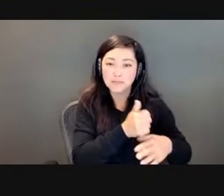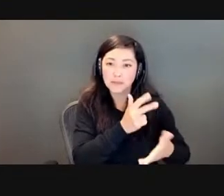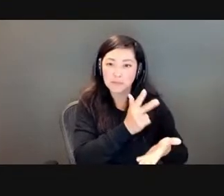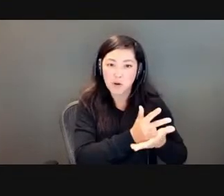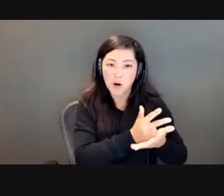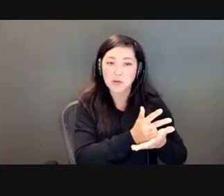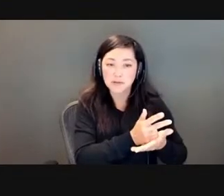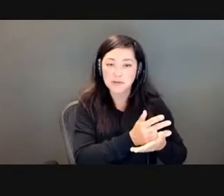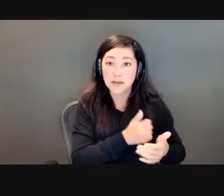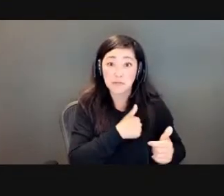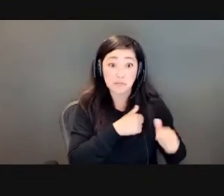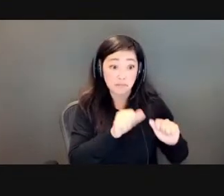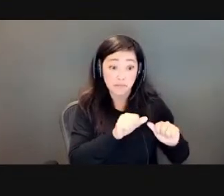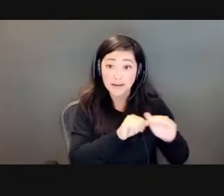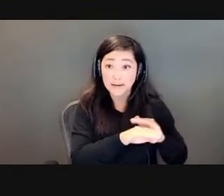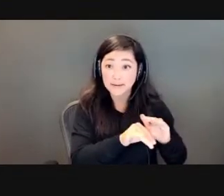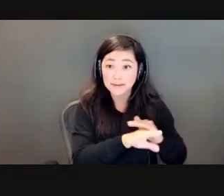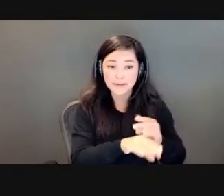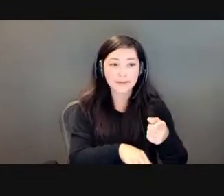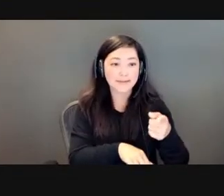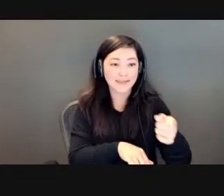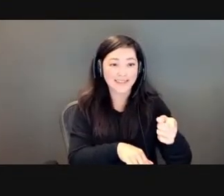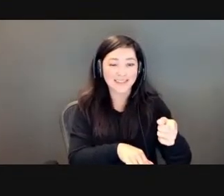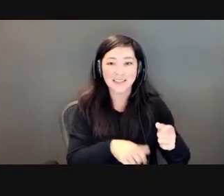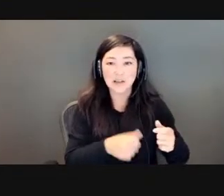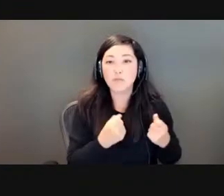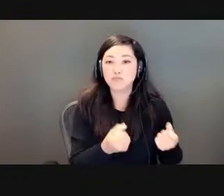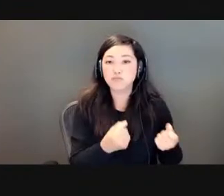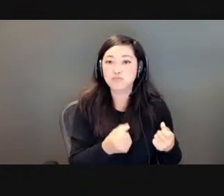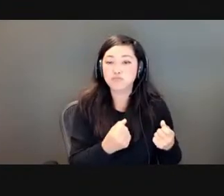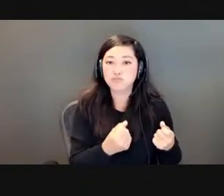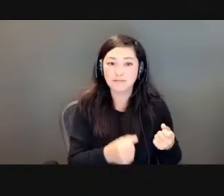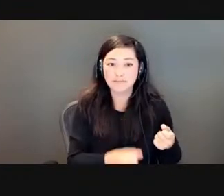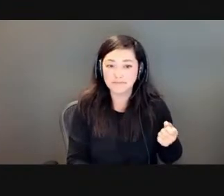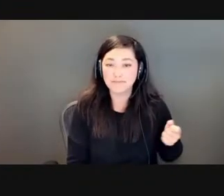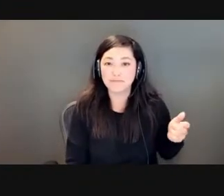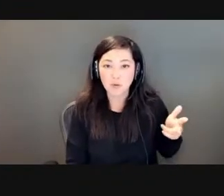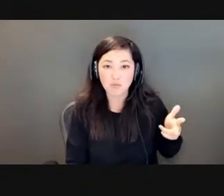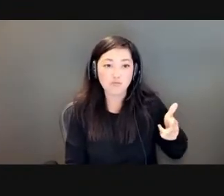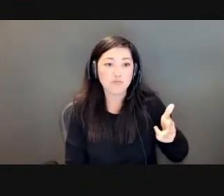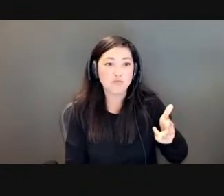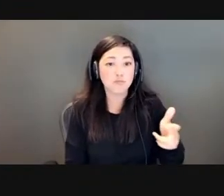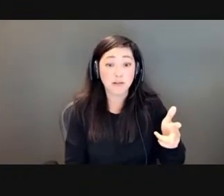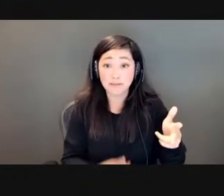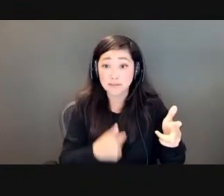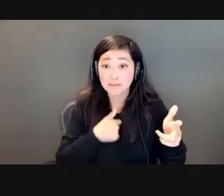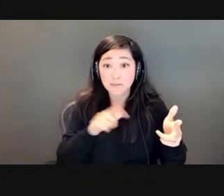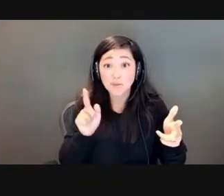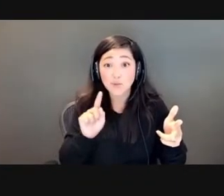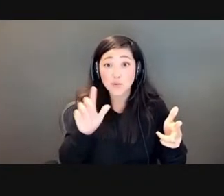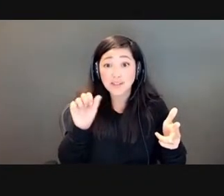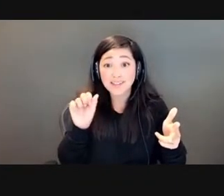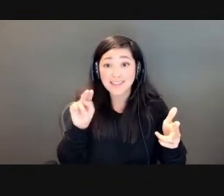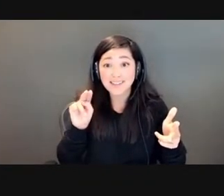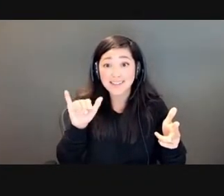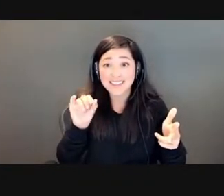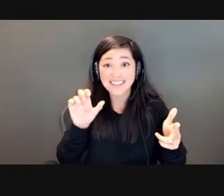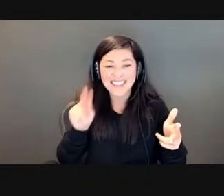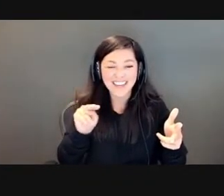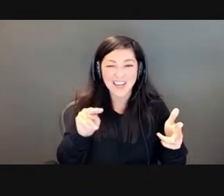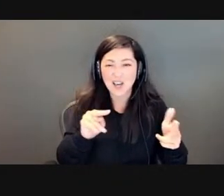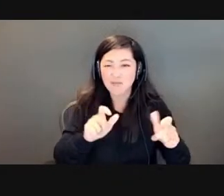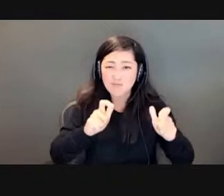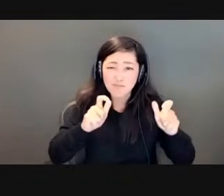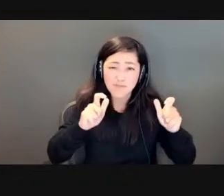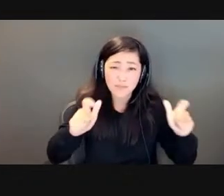So I'm just driving in my van in this video, and it shows I'm in a canyon. There's just a huge rock face